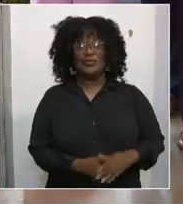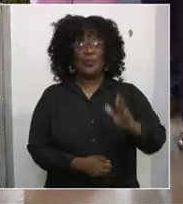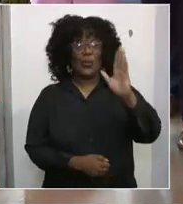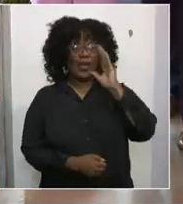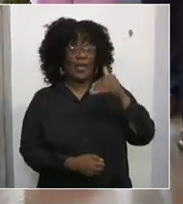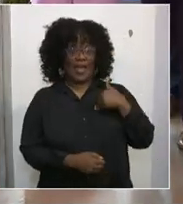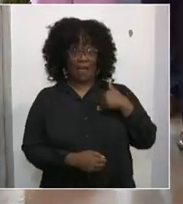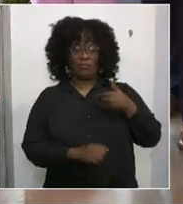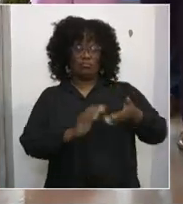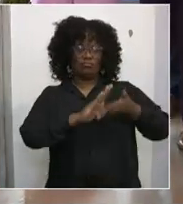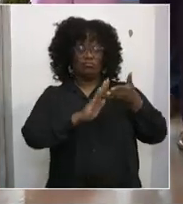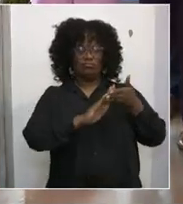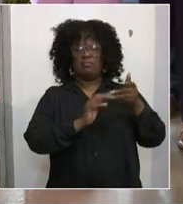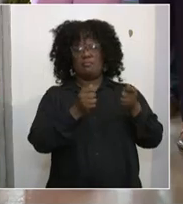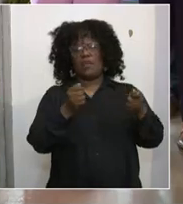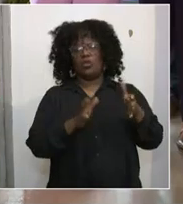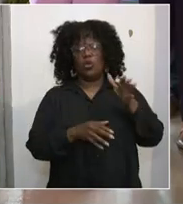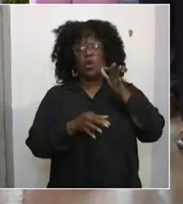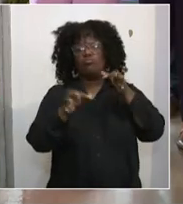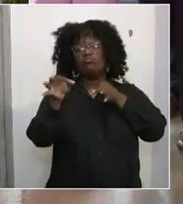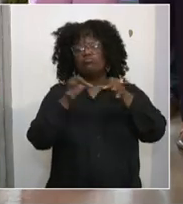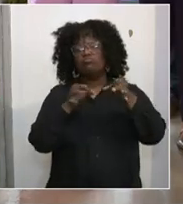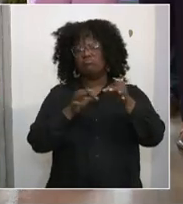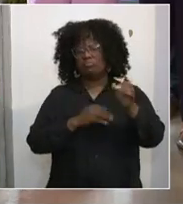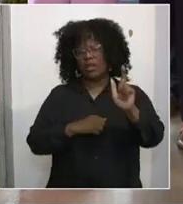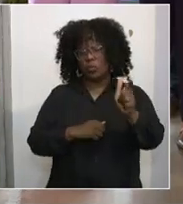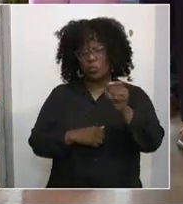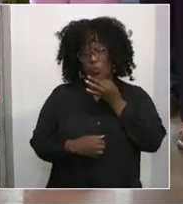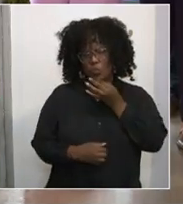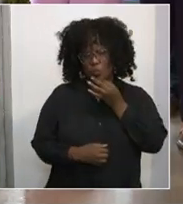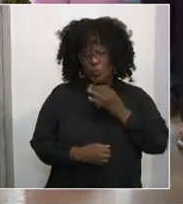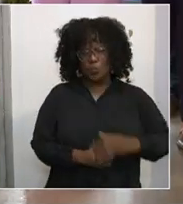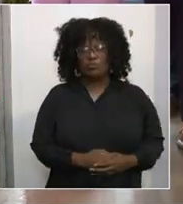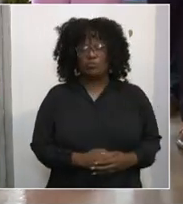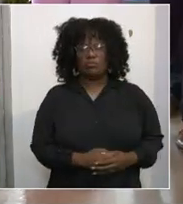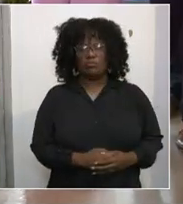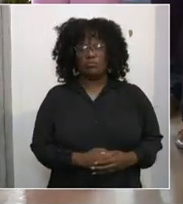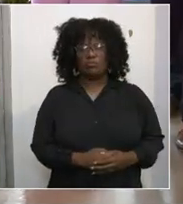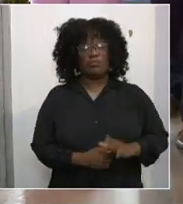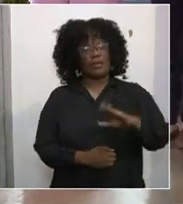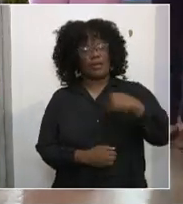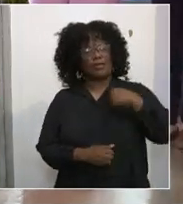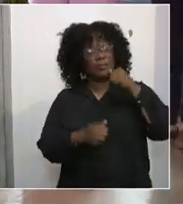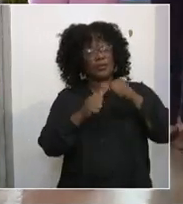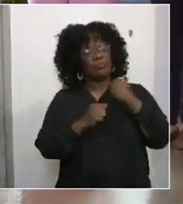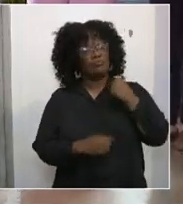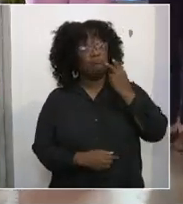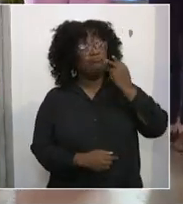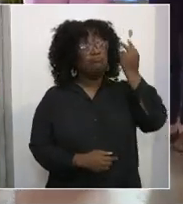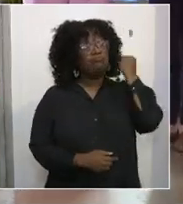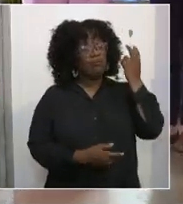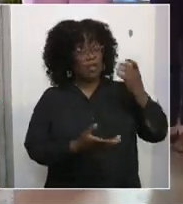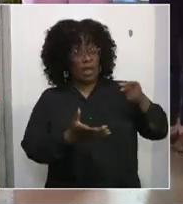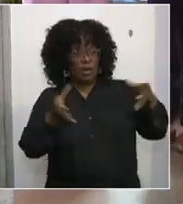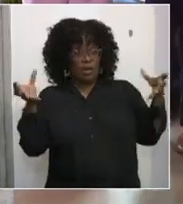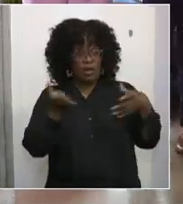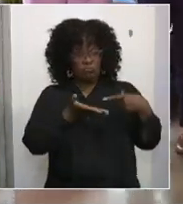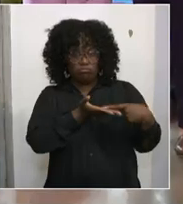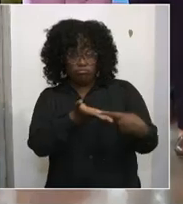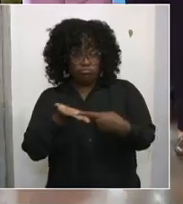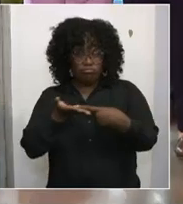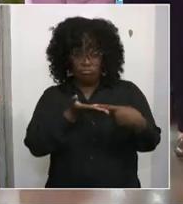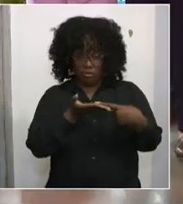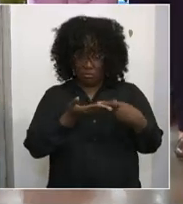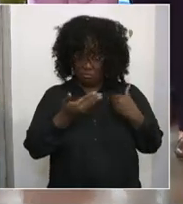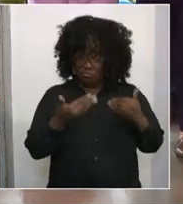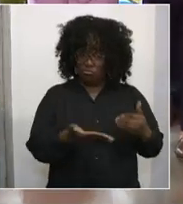second, but I'm old enough to remember when that promise was made, and I am very, very happy